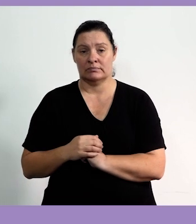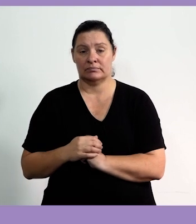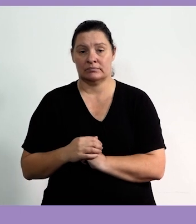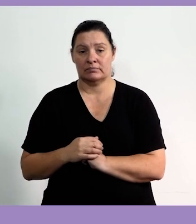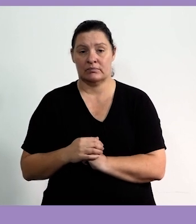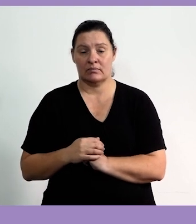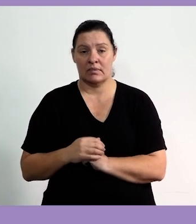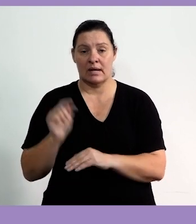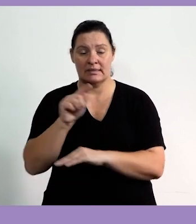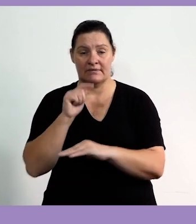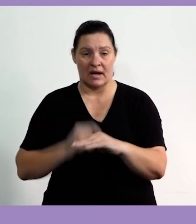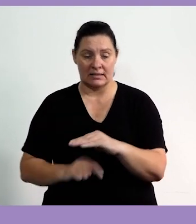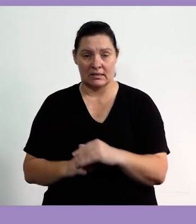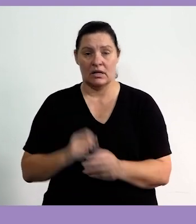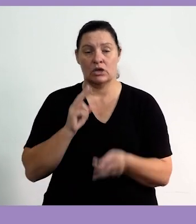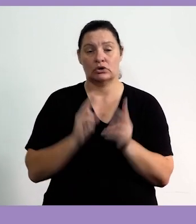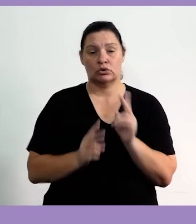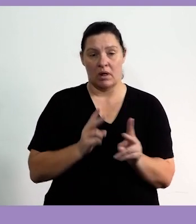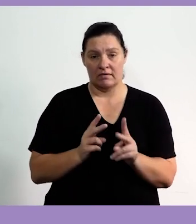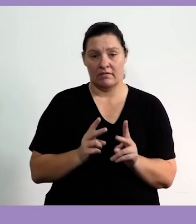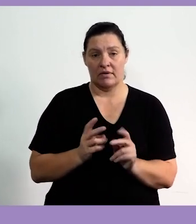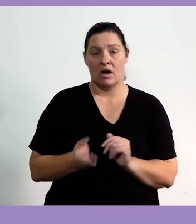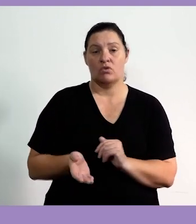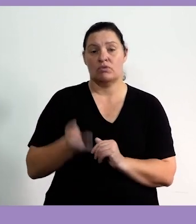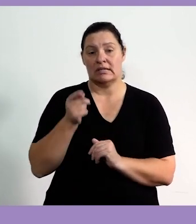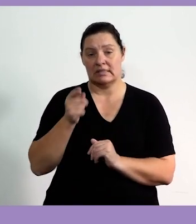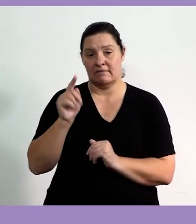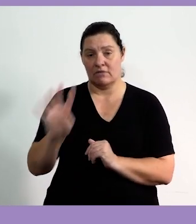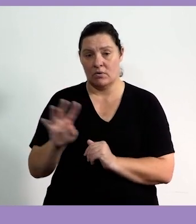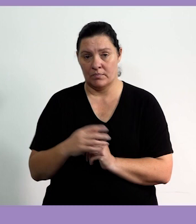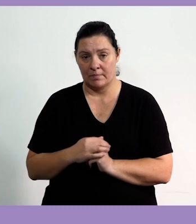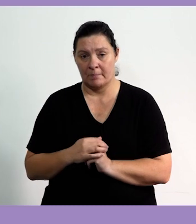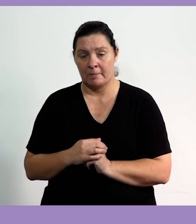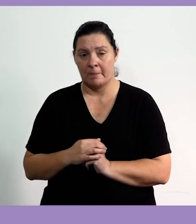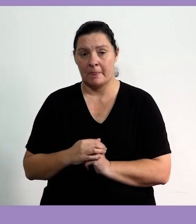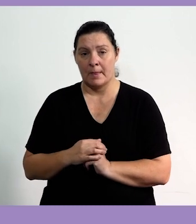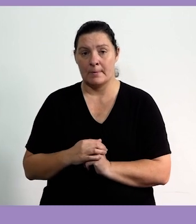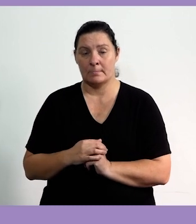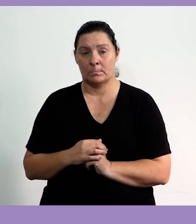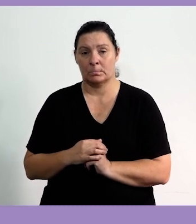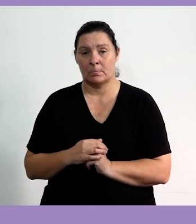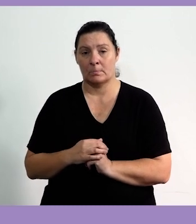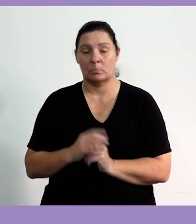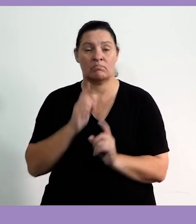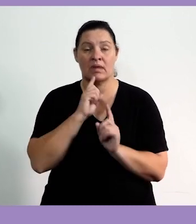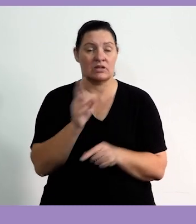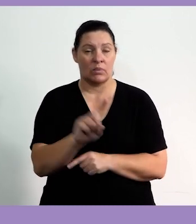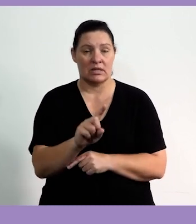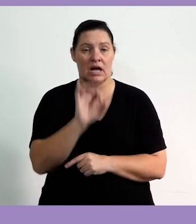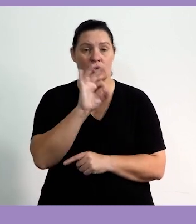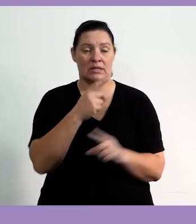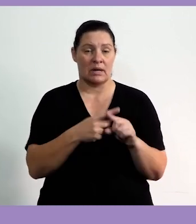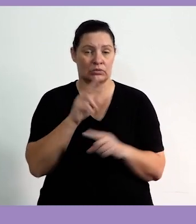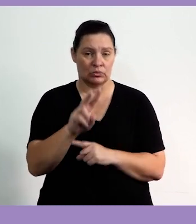2. That is divided by 12 raised to the exponent 4. We have an